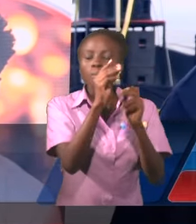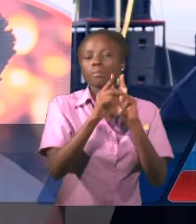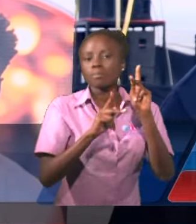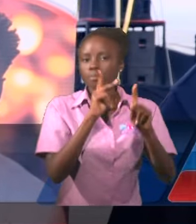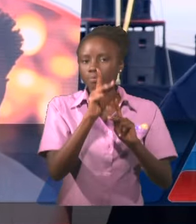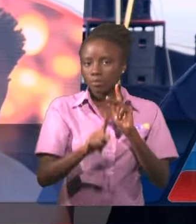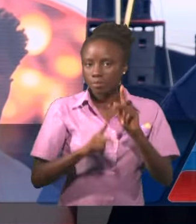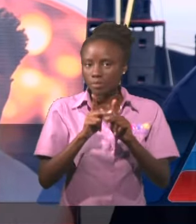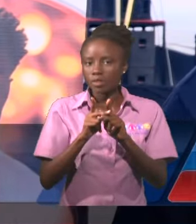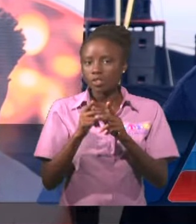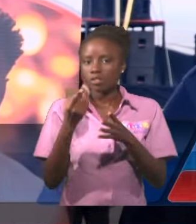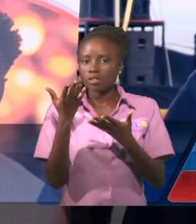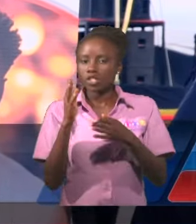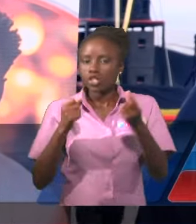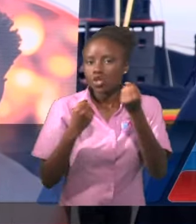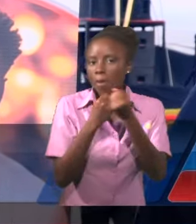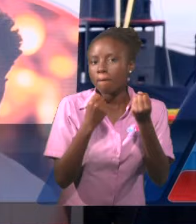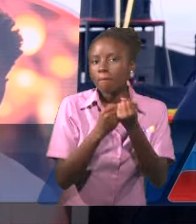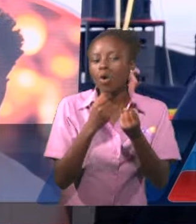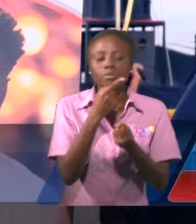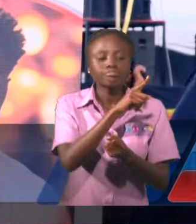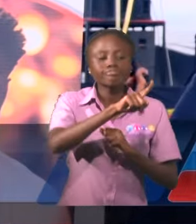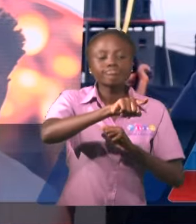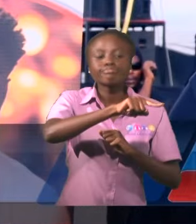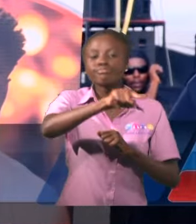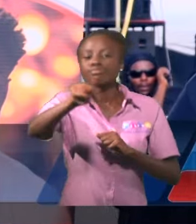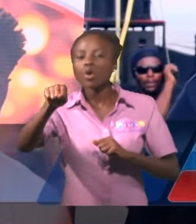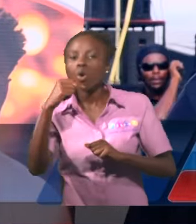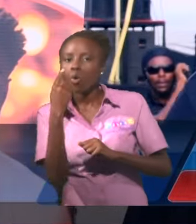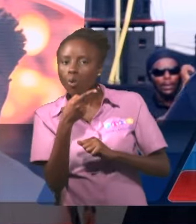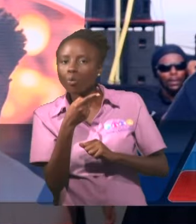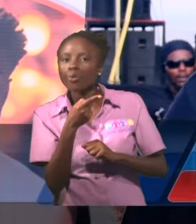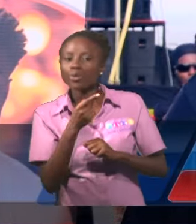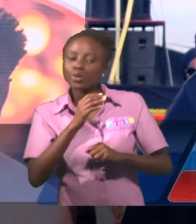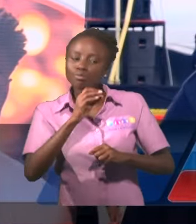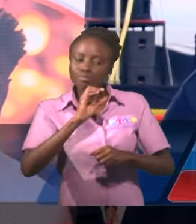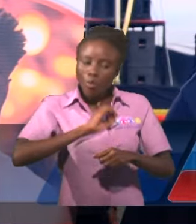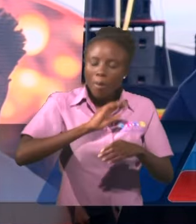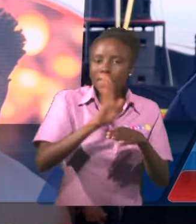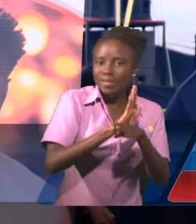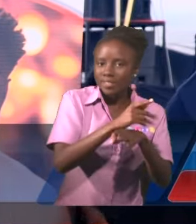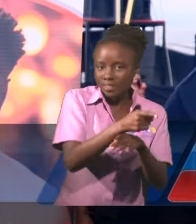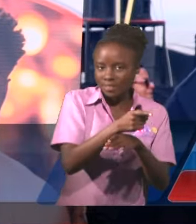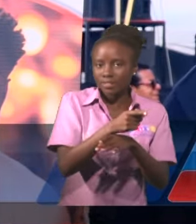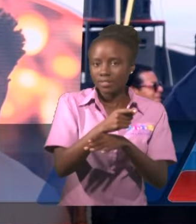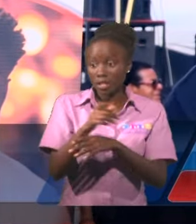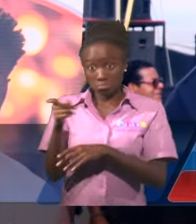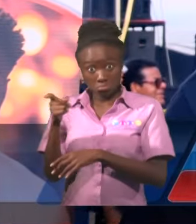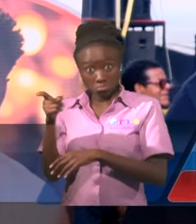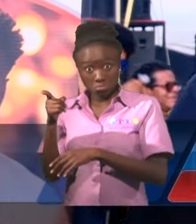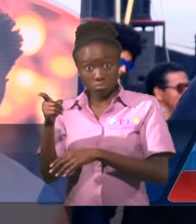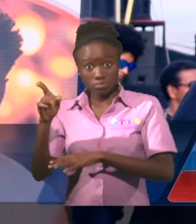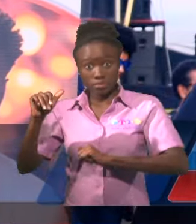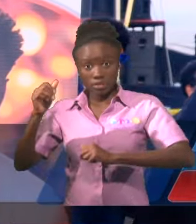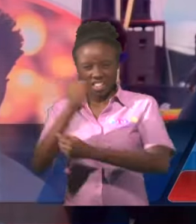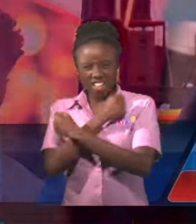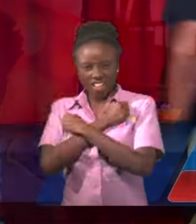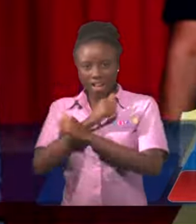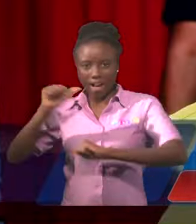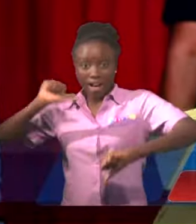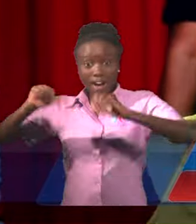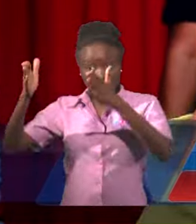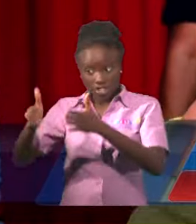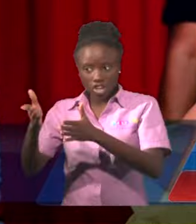that entrepreneurial support. And we thought Dominique provides that typical example of someone who made